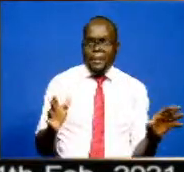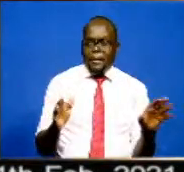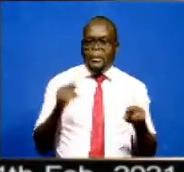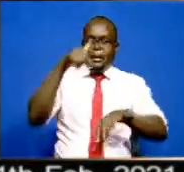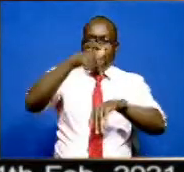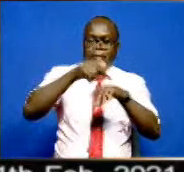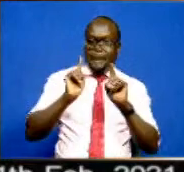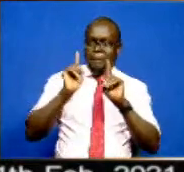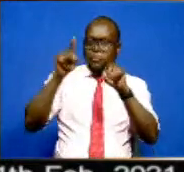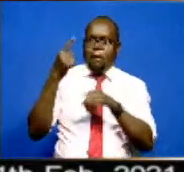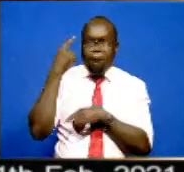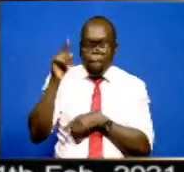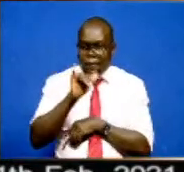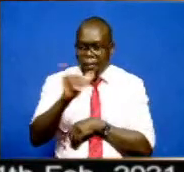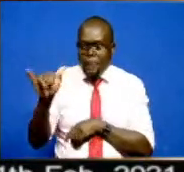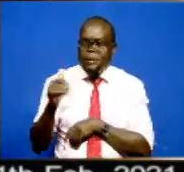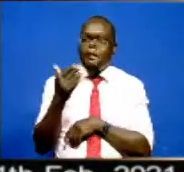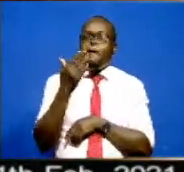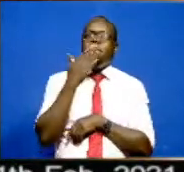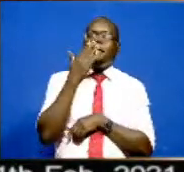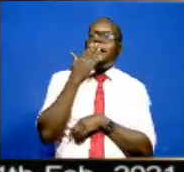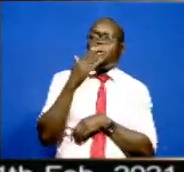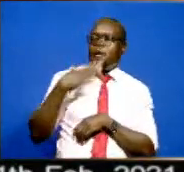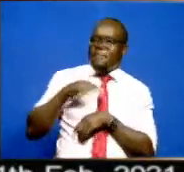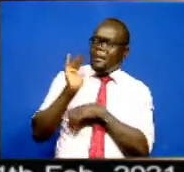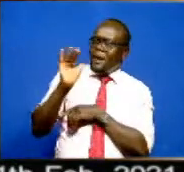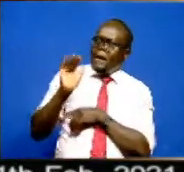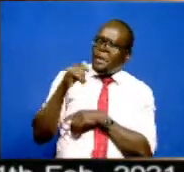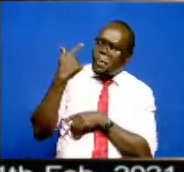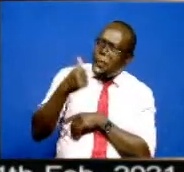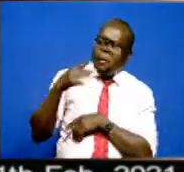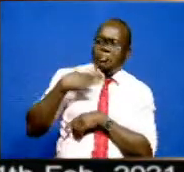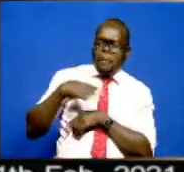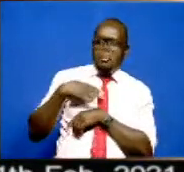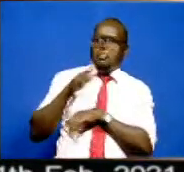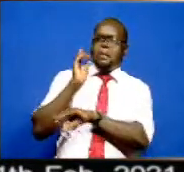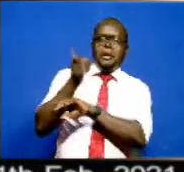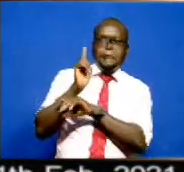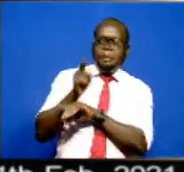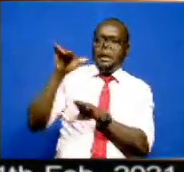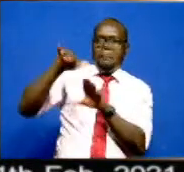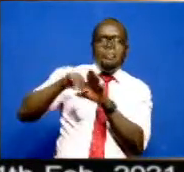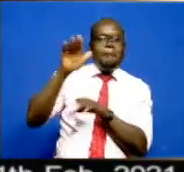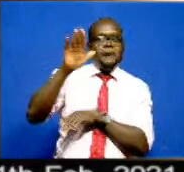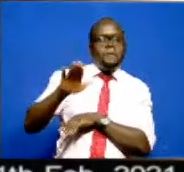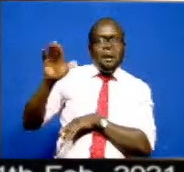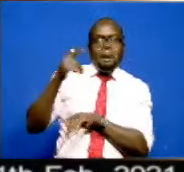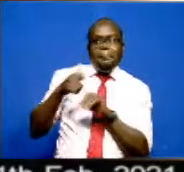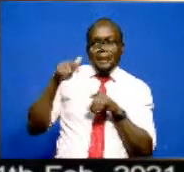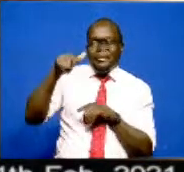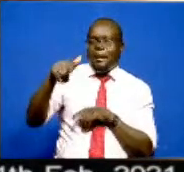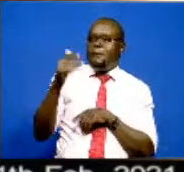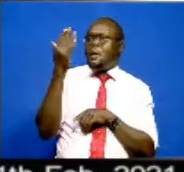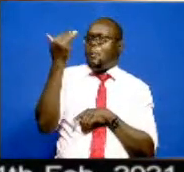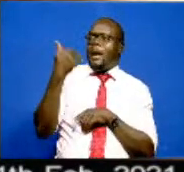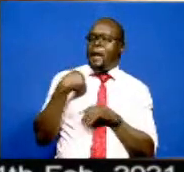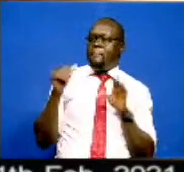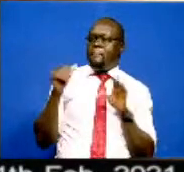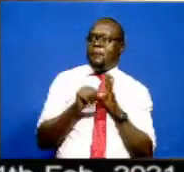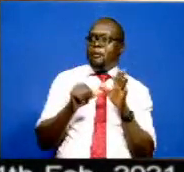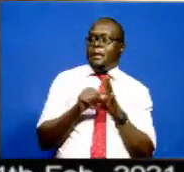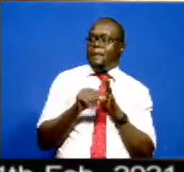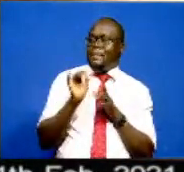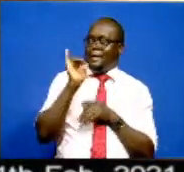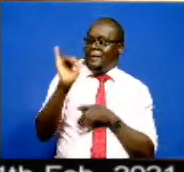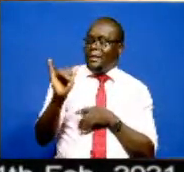funerals, people will ask, these are the people who discipline members of Parliament. No wonder there is no discipline. So that